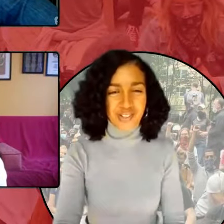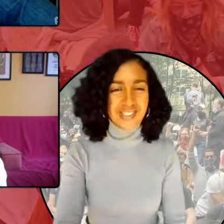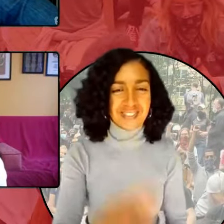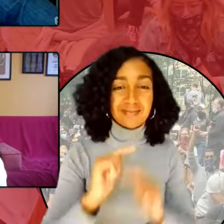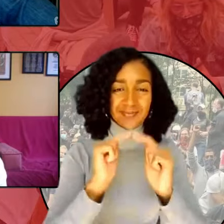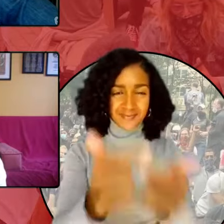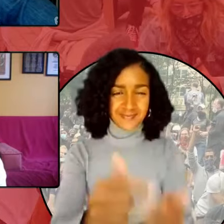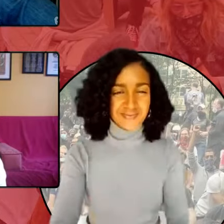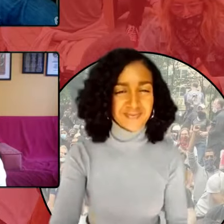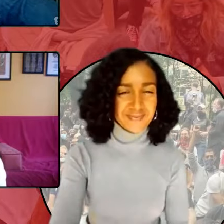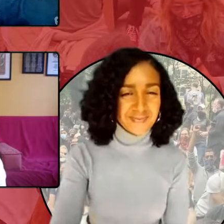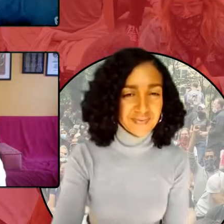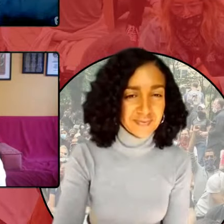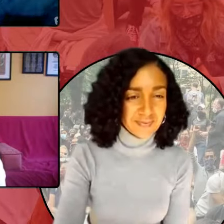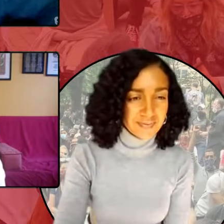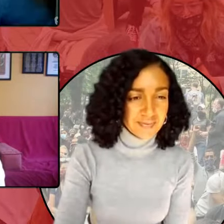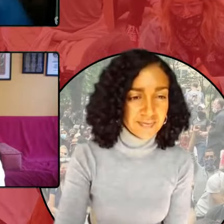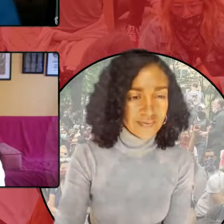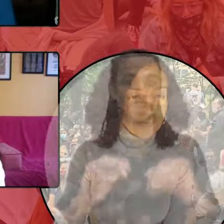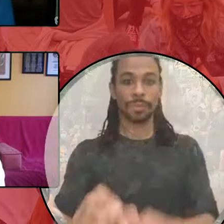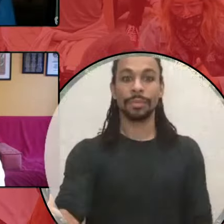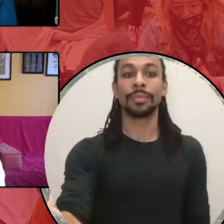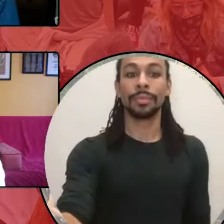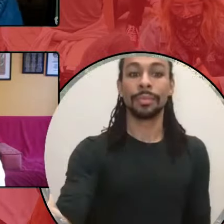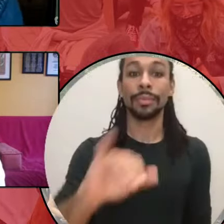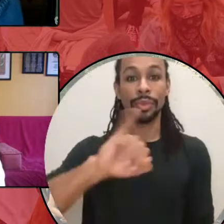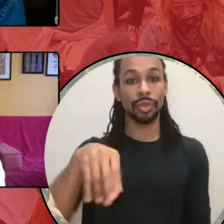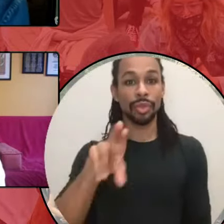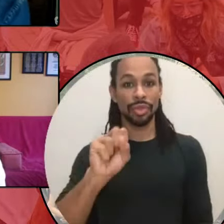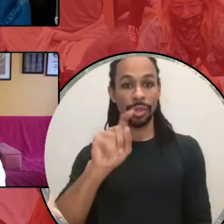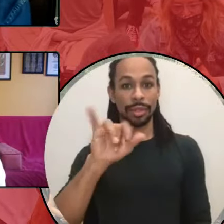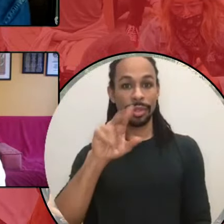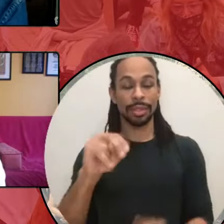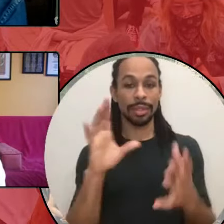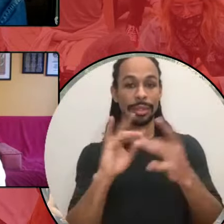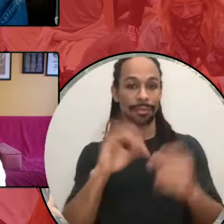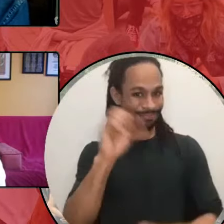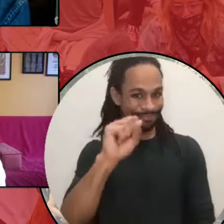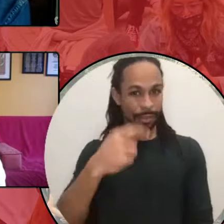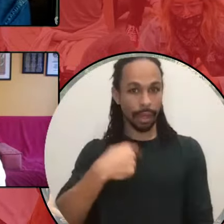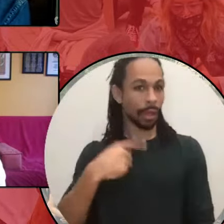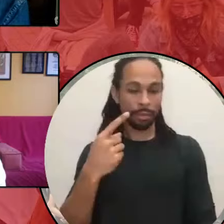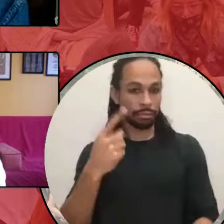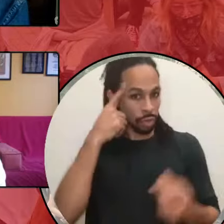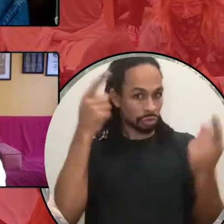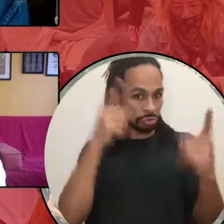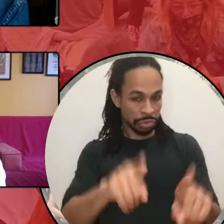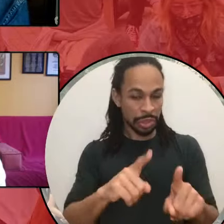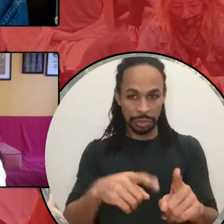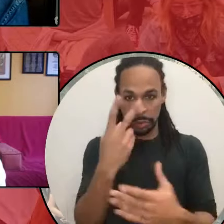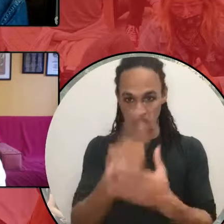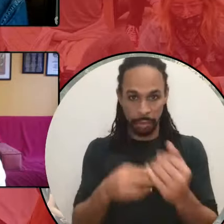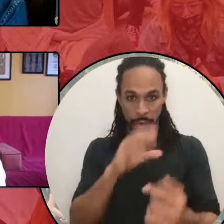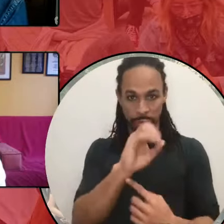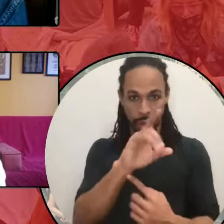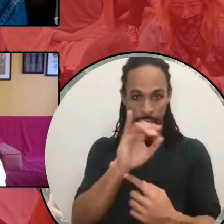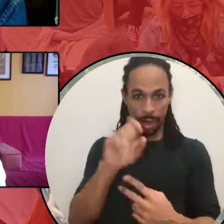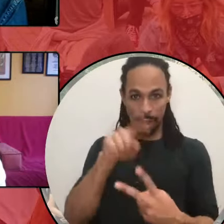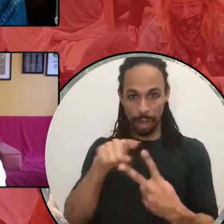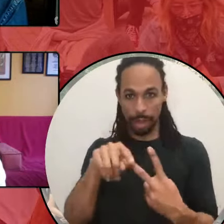Yeah, I agree with everything that Ollie and Ash said. I think, I guess a specific